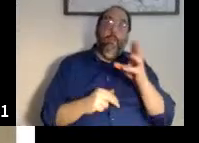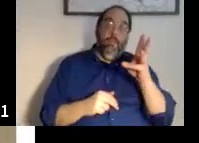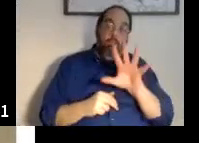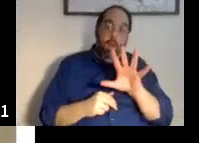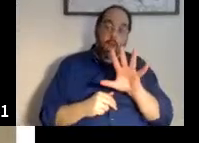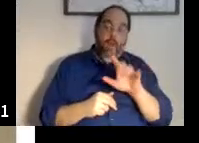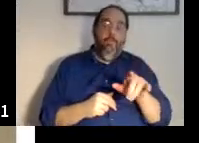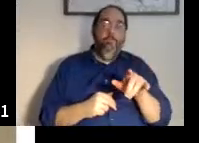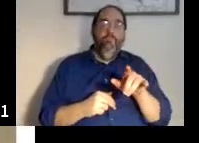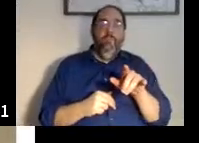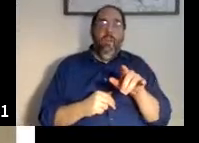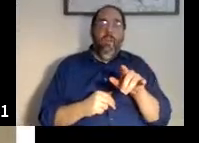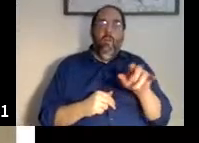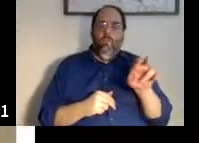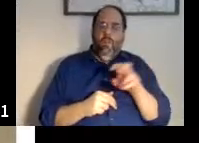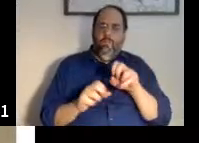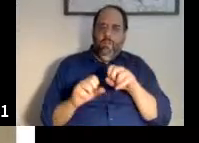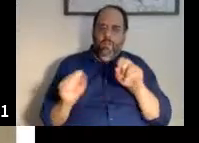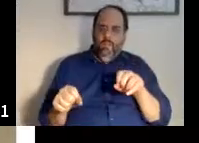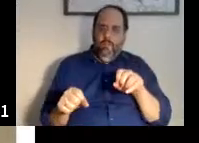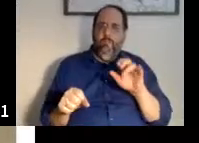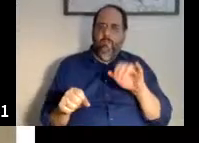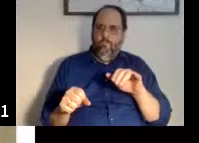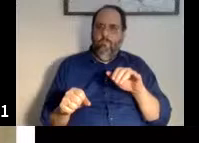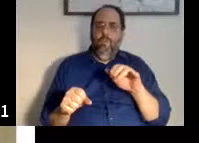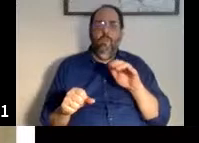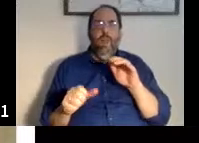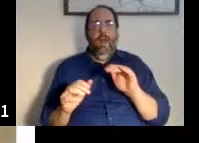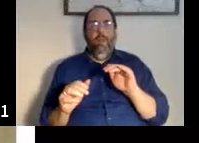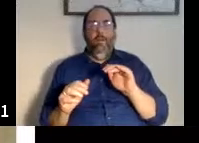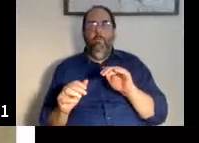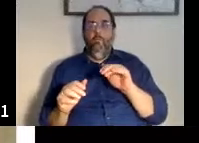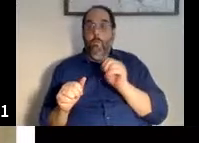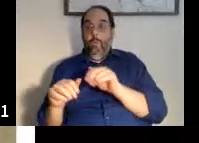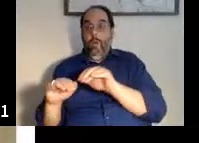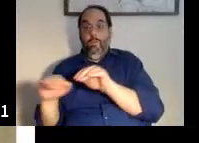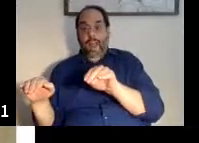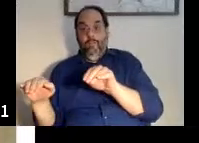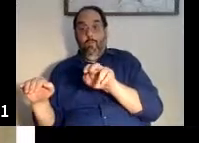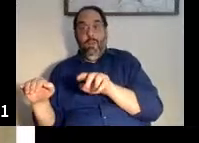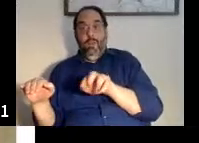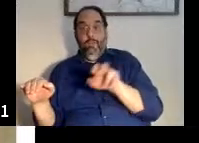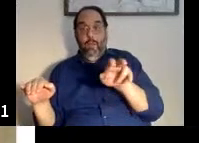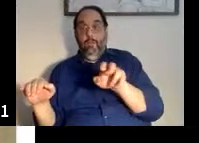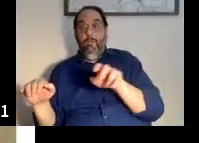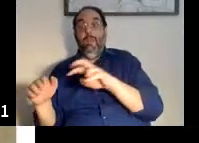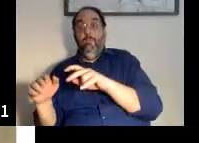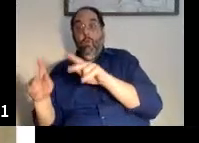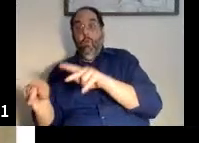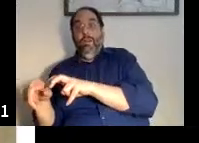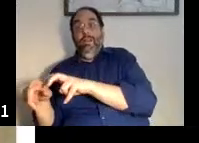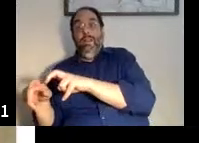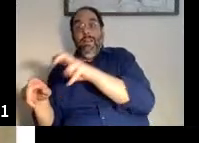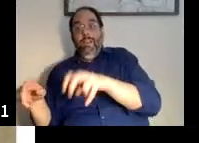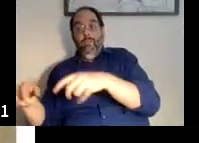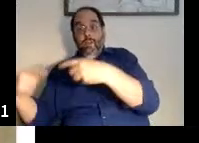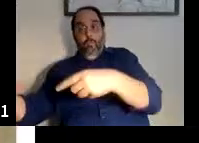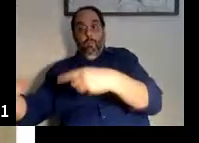systems. It consists of that platform and transfer step. The idea here is you're leaving your mobility device and you're bumping,